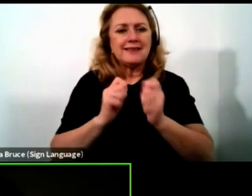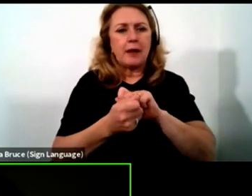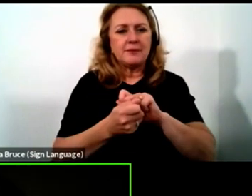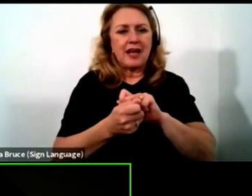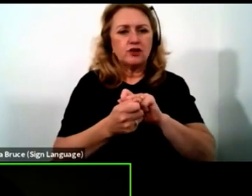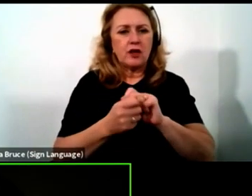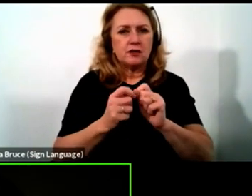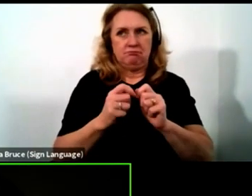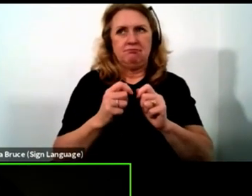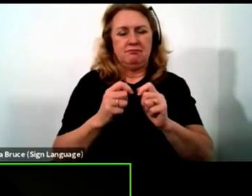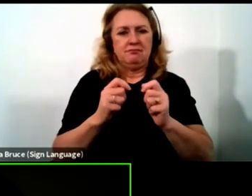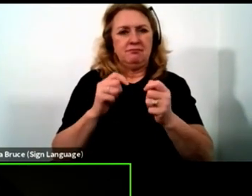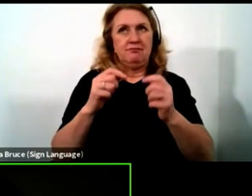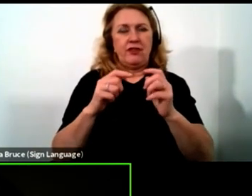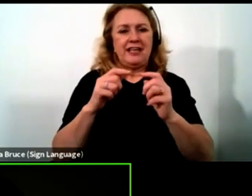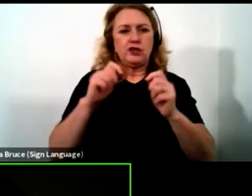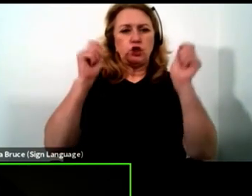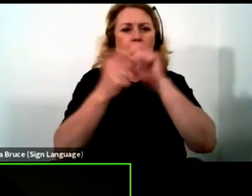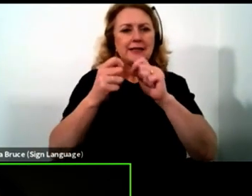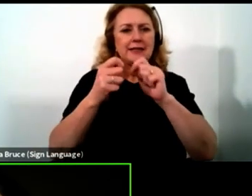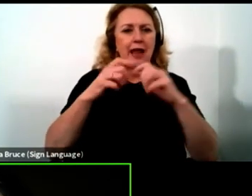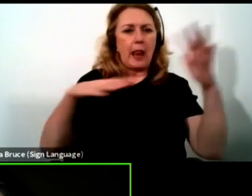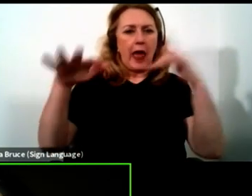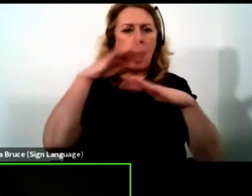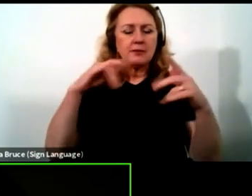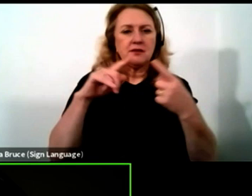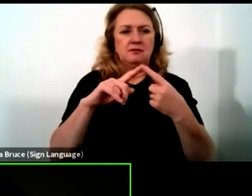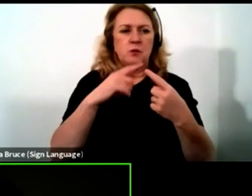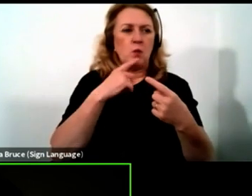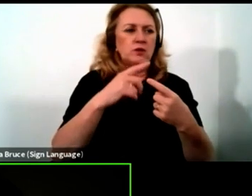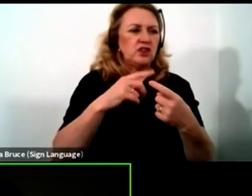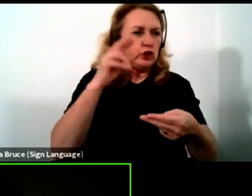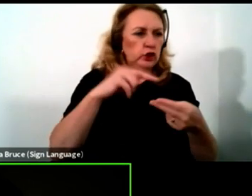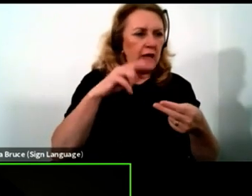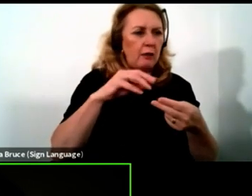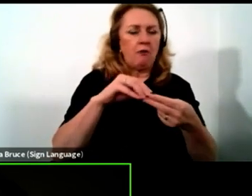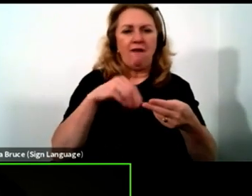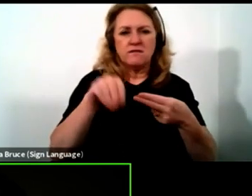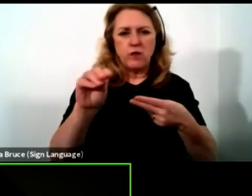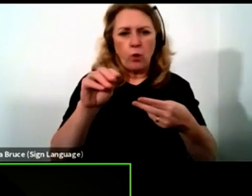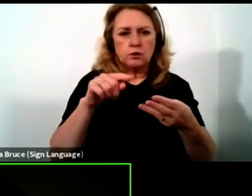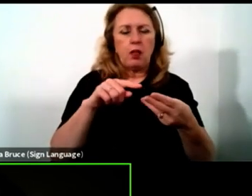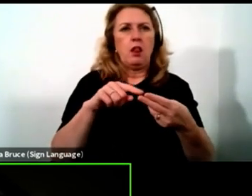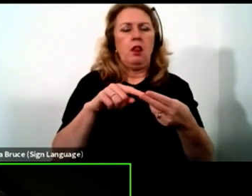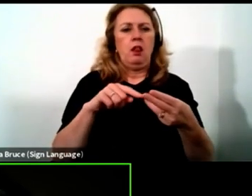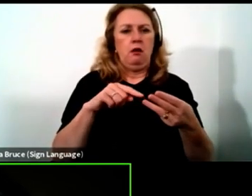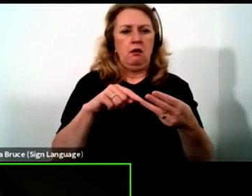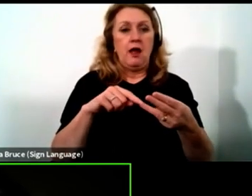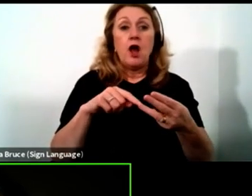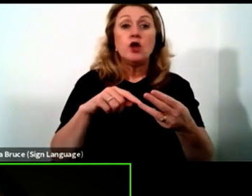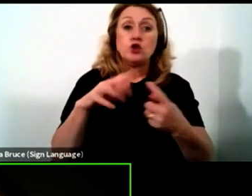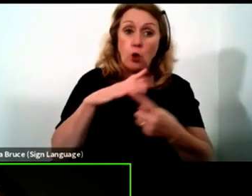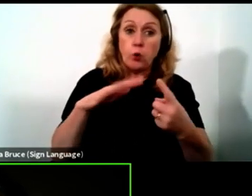climate. This is an area that can provide medication, cheap, affordable, socially and